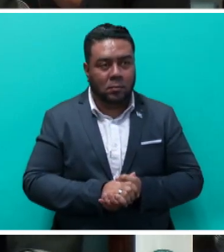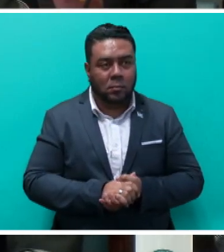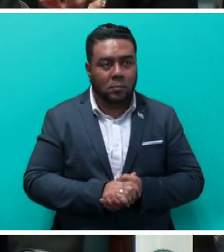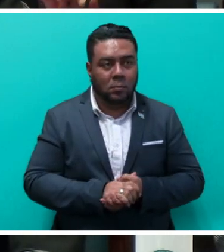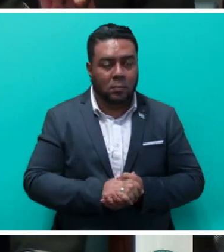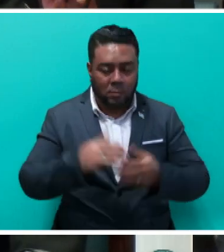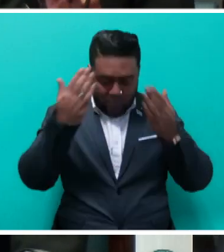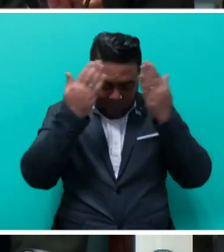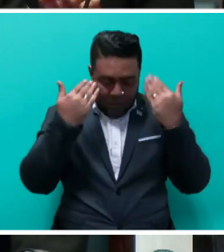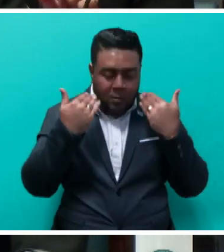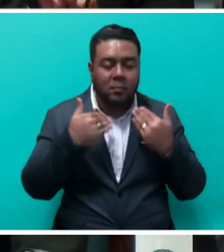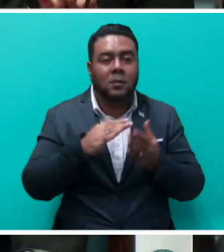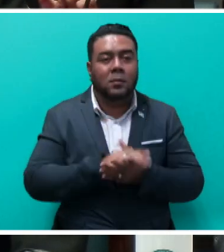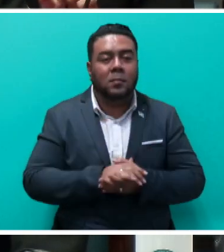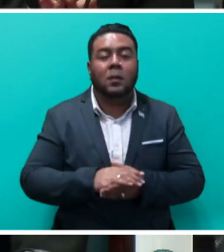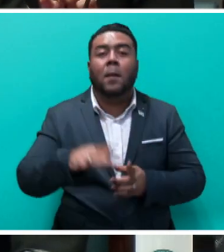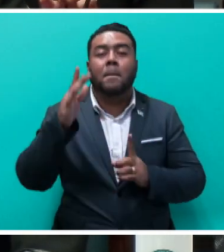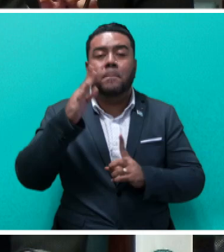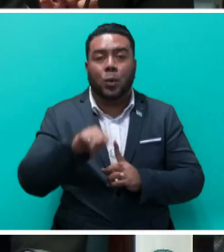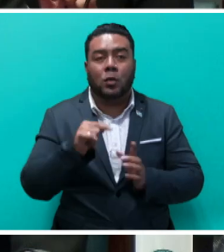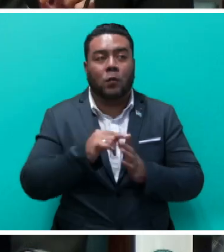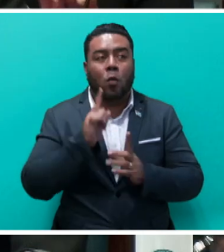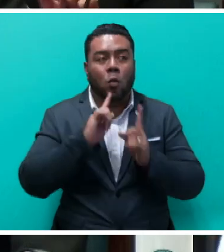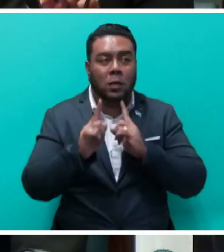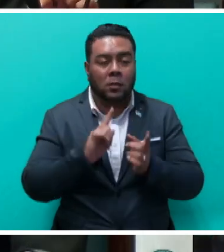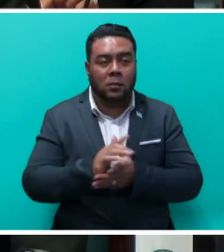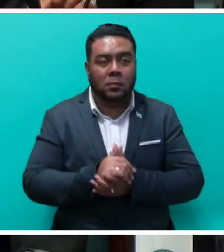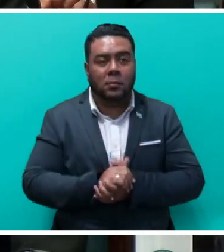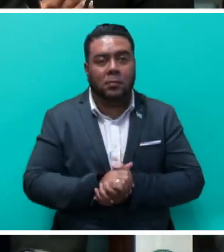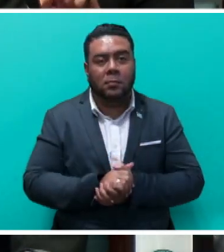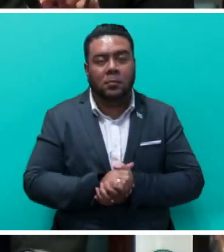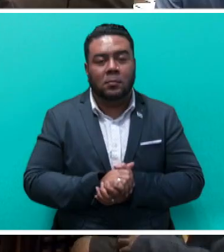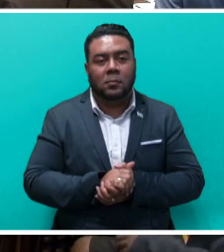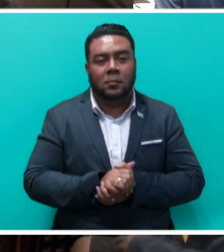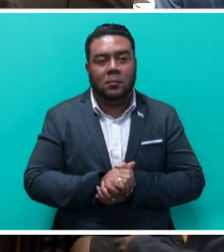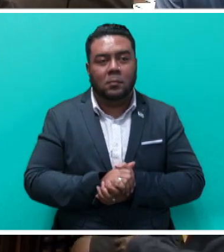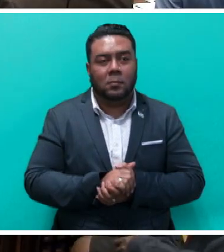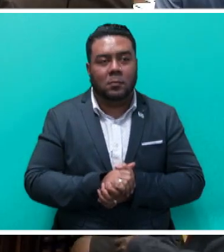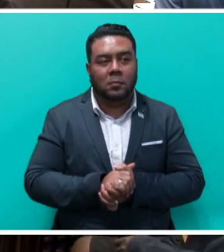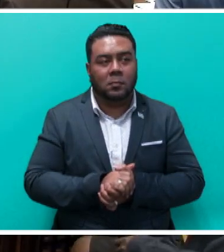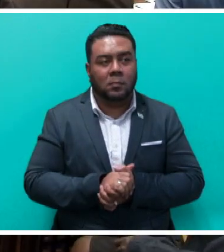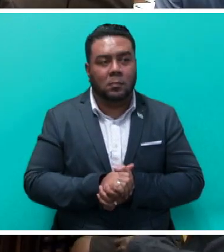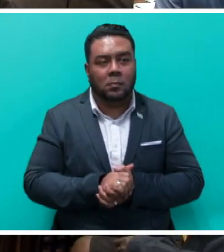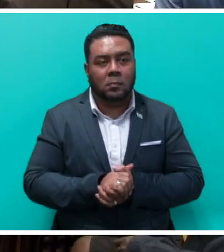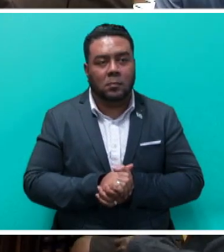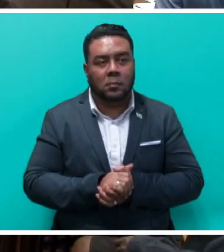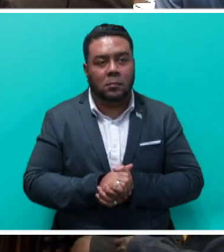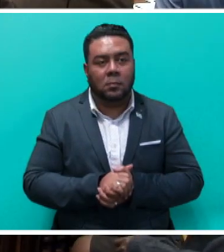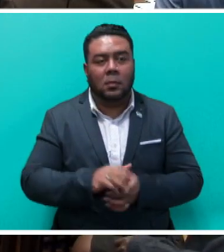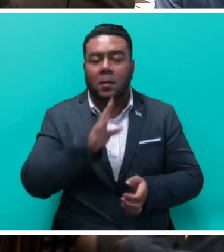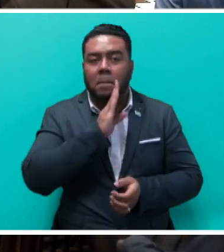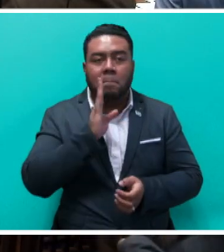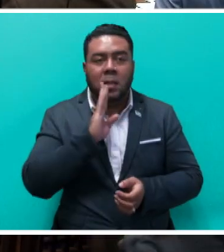Mr. Speaker, I'm coming to Point what she's of order, asking, Mr. but I Speaker, need to. Sir. Point of order. What's your point of order?